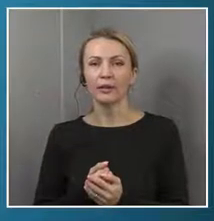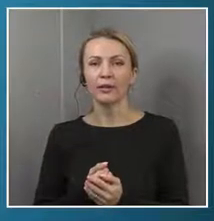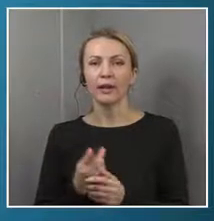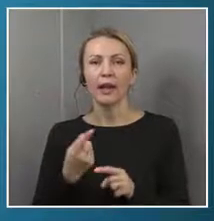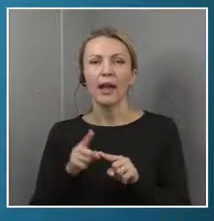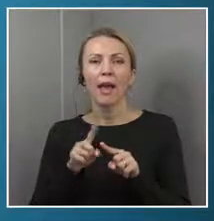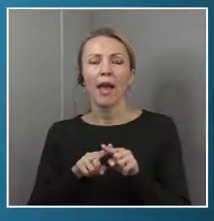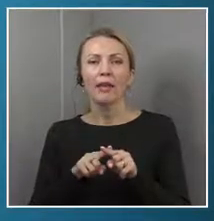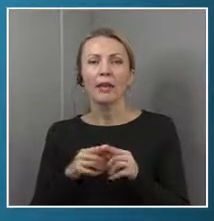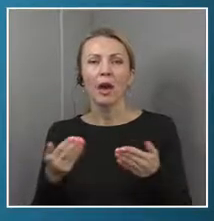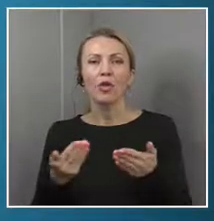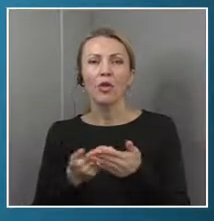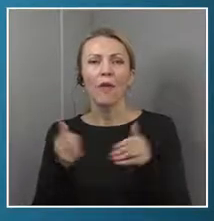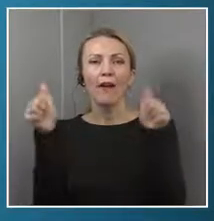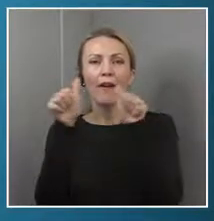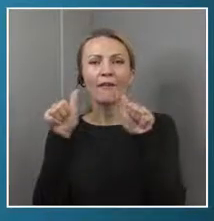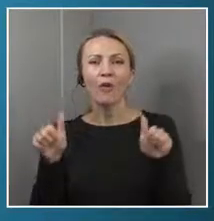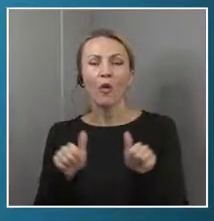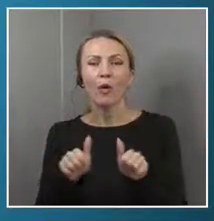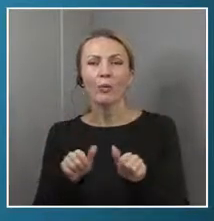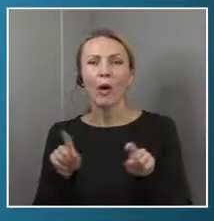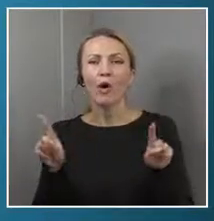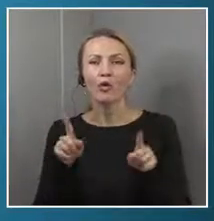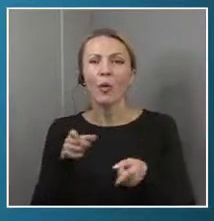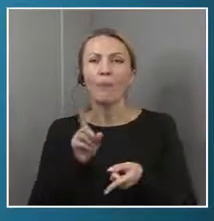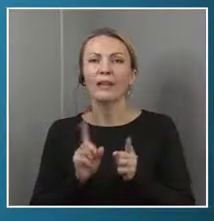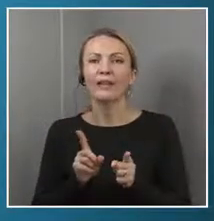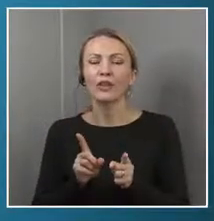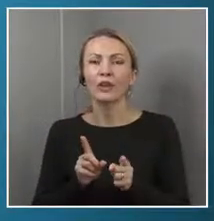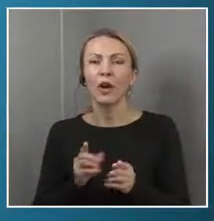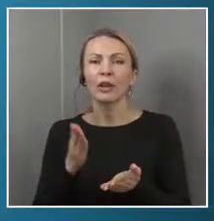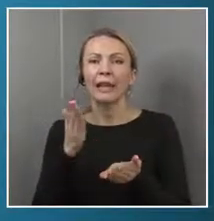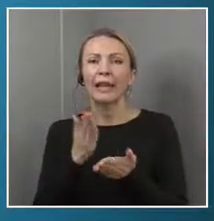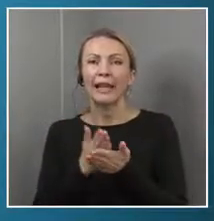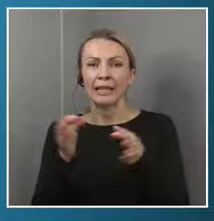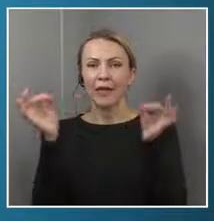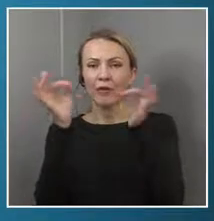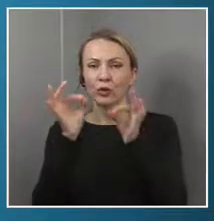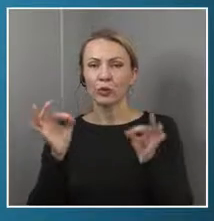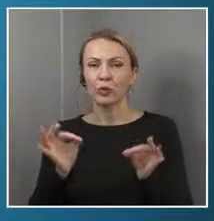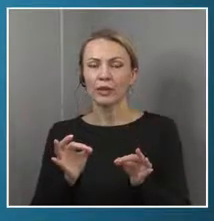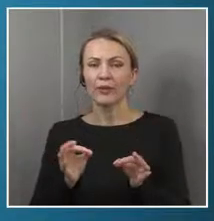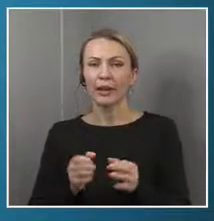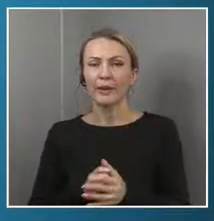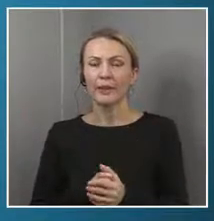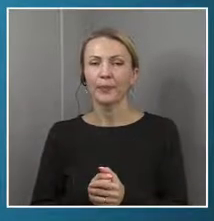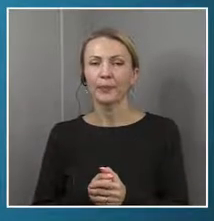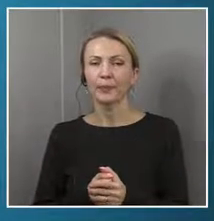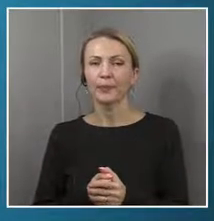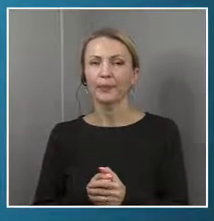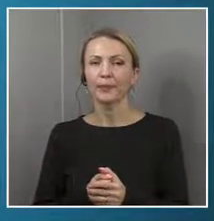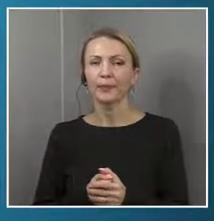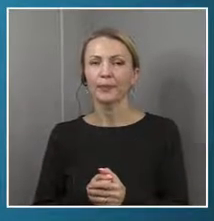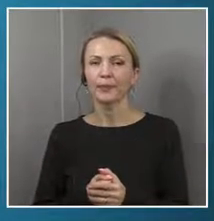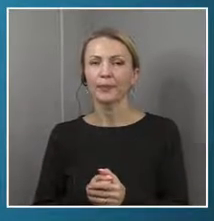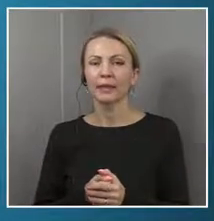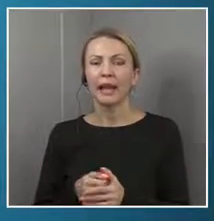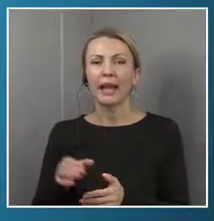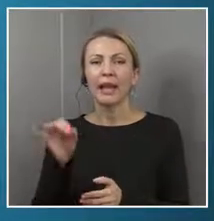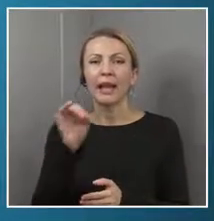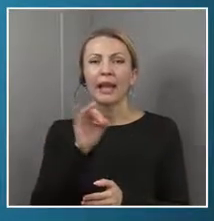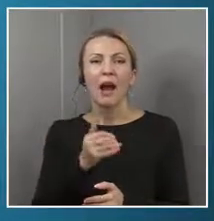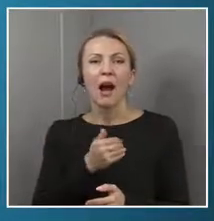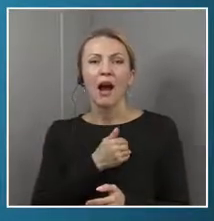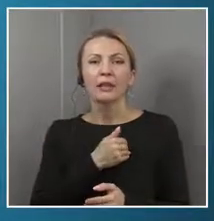provided to collectors such as Agnes Gund and Rosa de la Cruz. So even though technology might be superficially